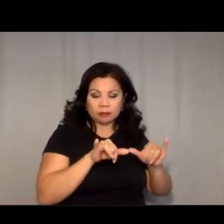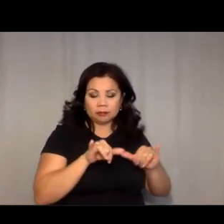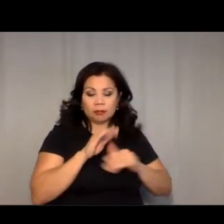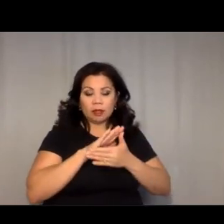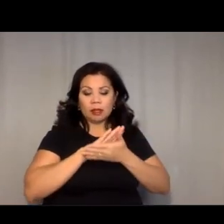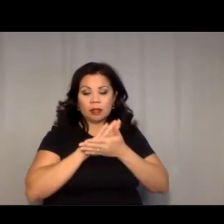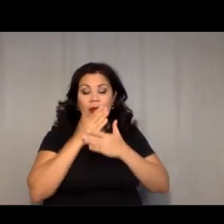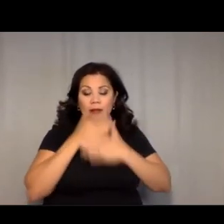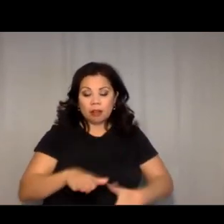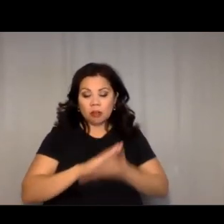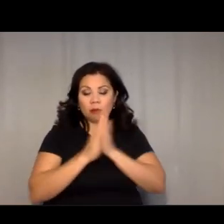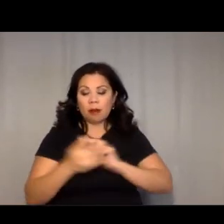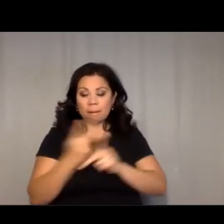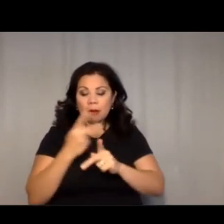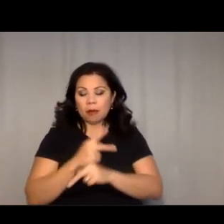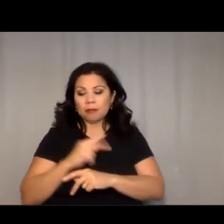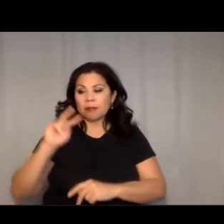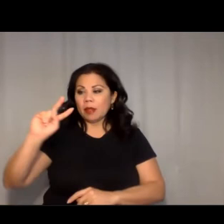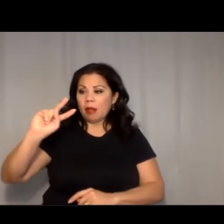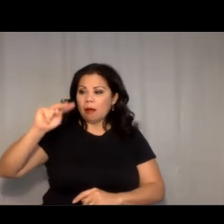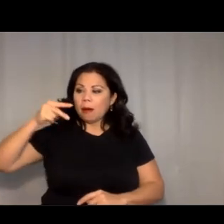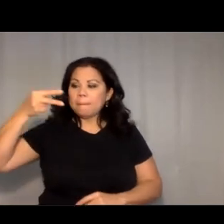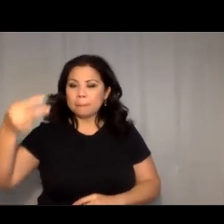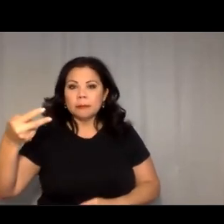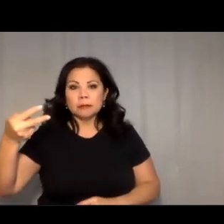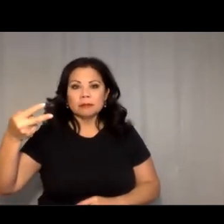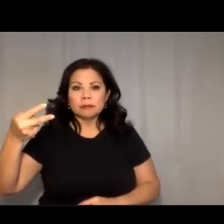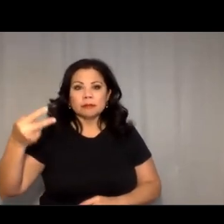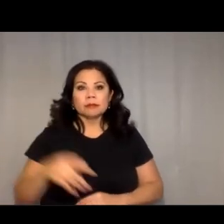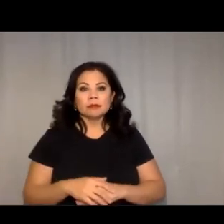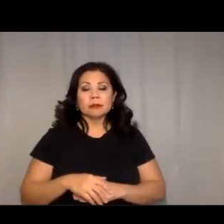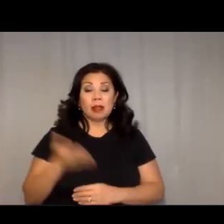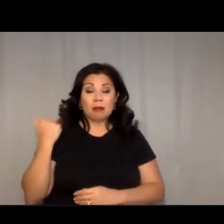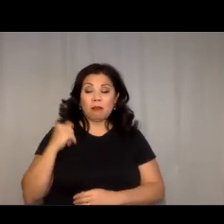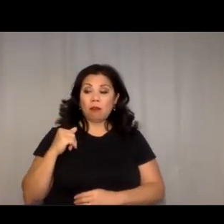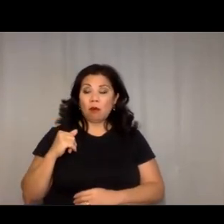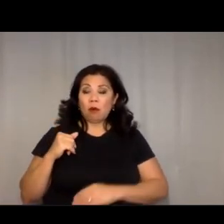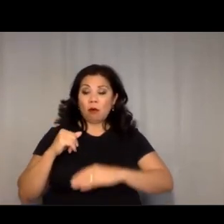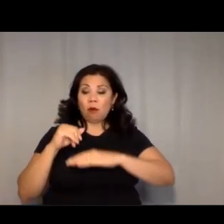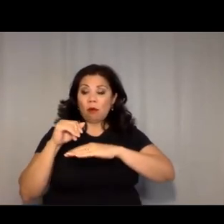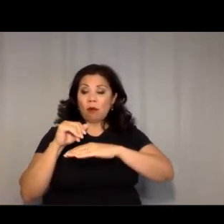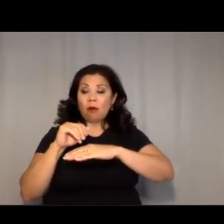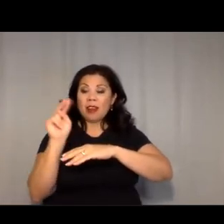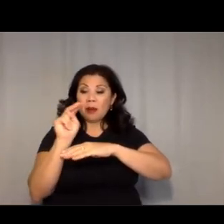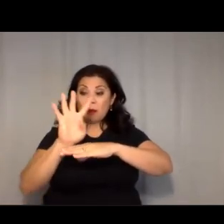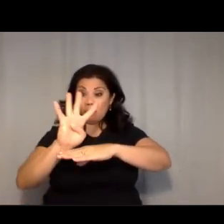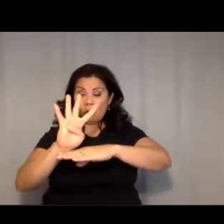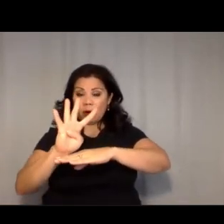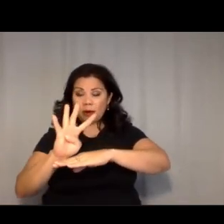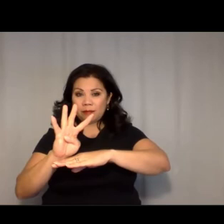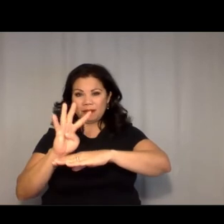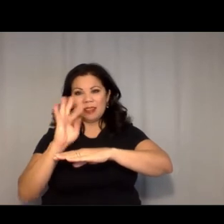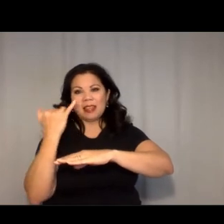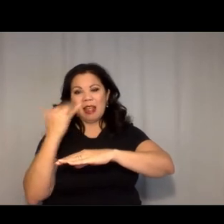to multiplication, and then flip this second fraction. It was 4 as a numerator, now 4 is the denominator.